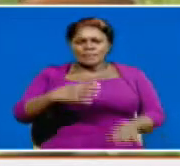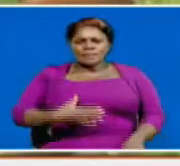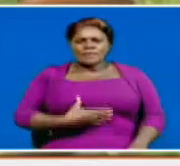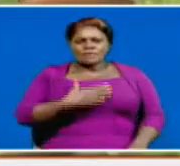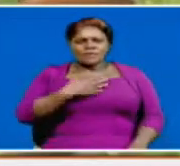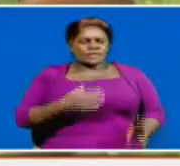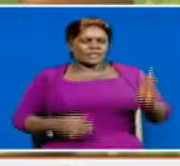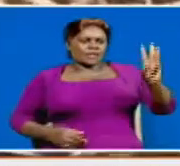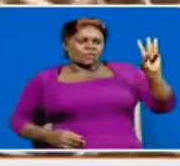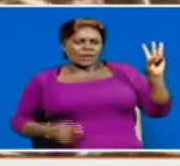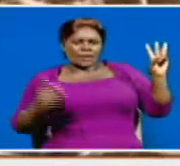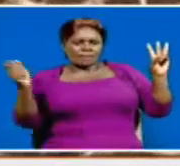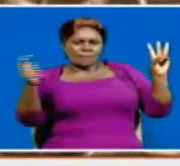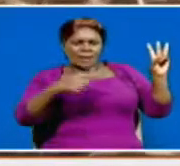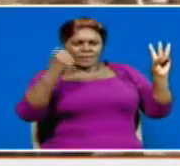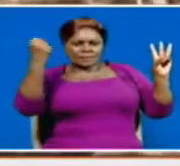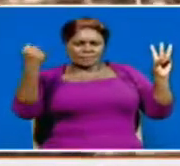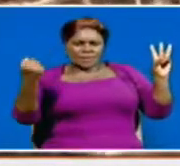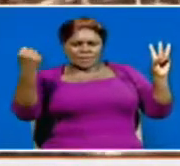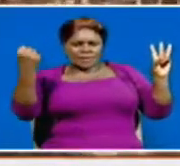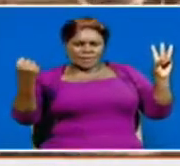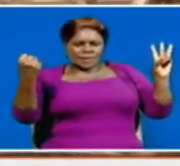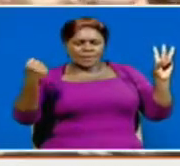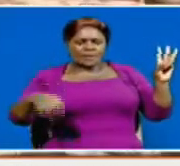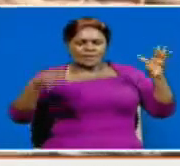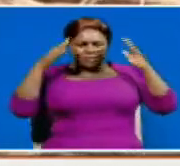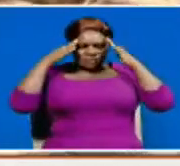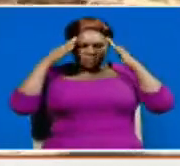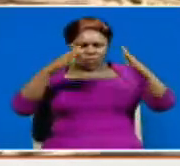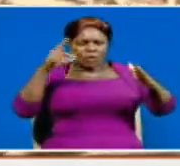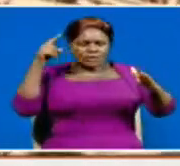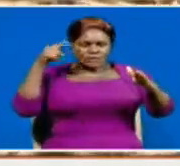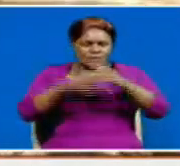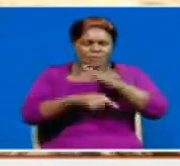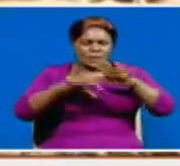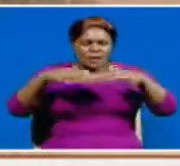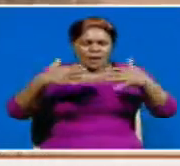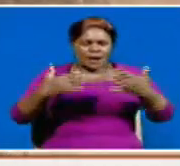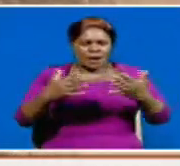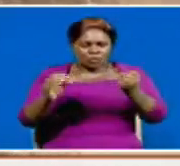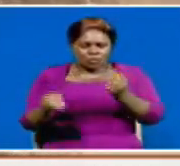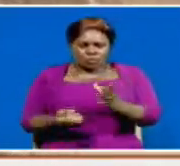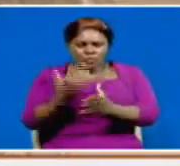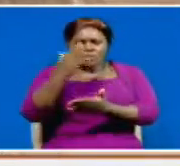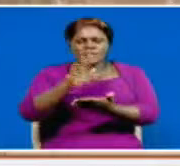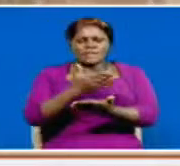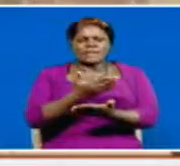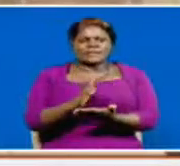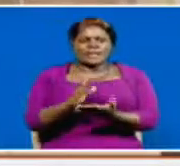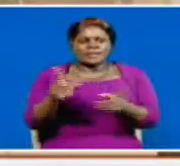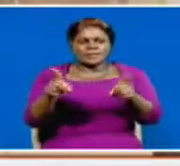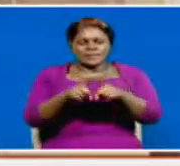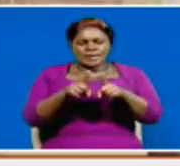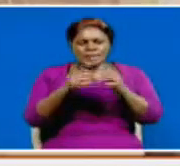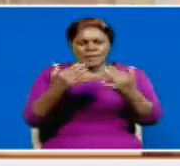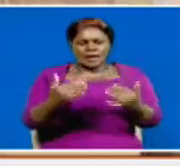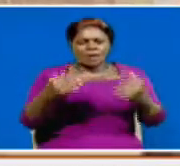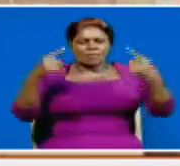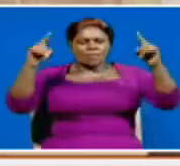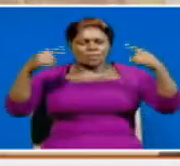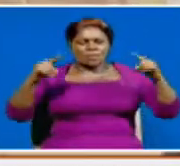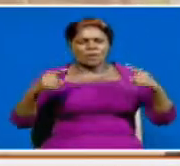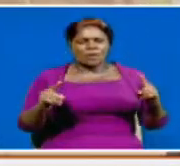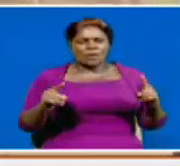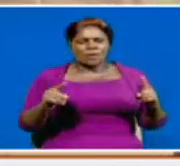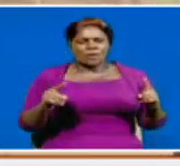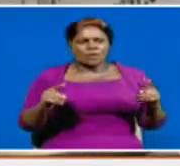ya eneo la magharibi mwezi Mei mwaka huu aliangazia kwa pakubwa jinsi ya kufufua sekta hiyo na hatimaye matunda yakawa